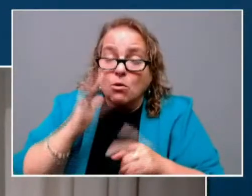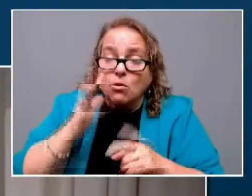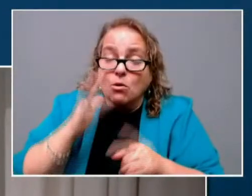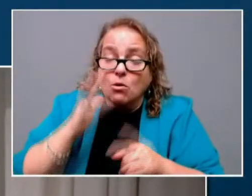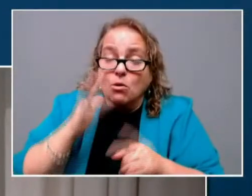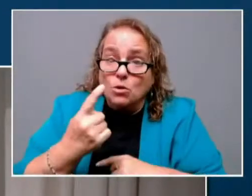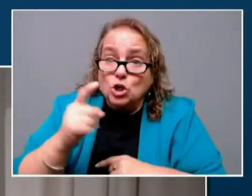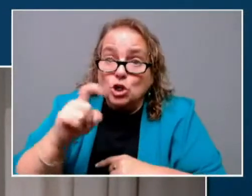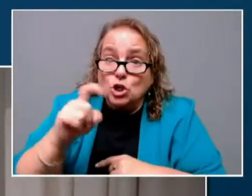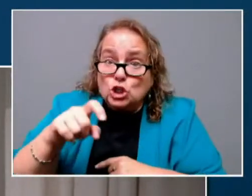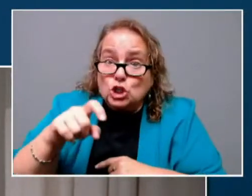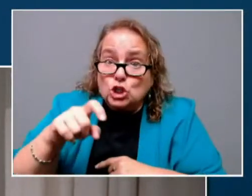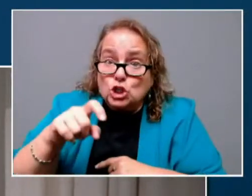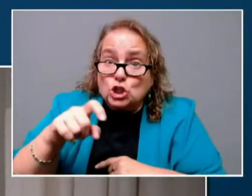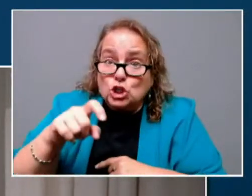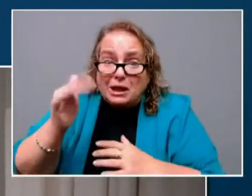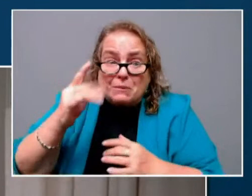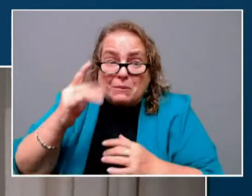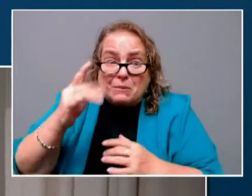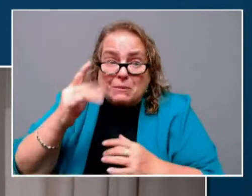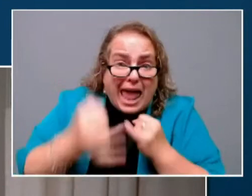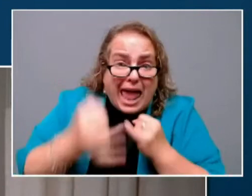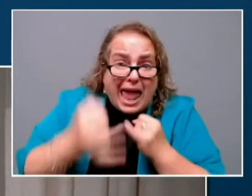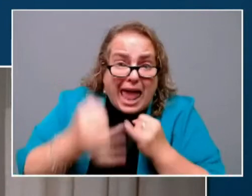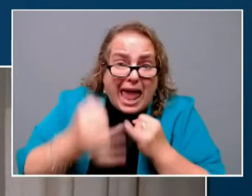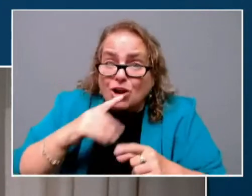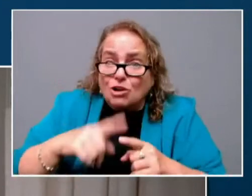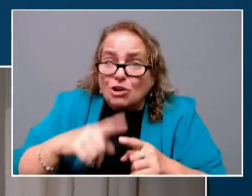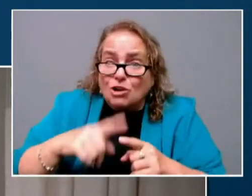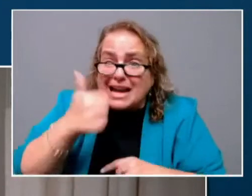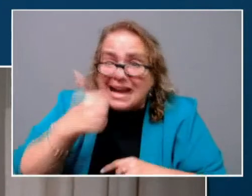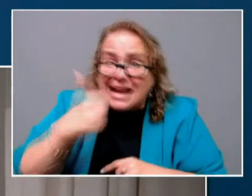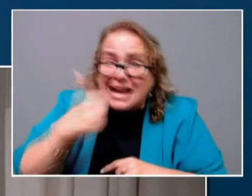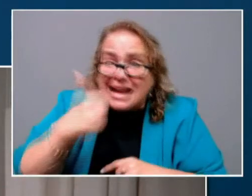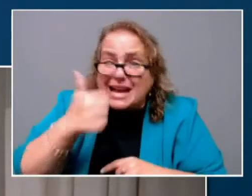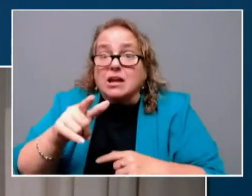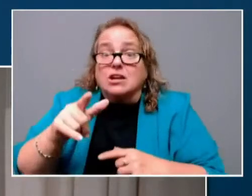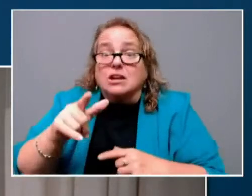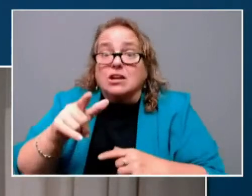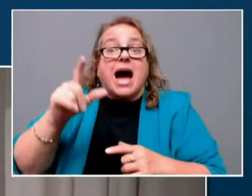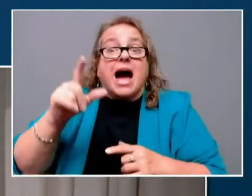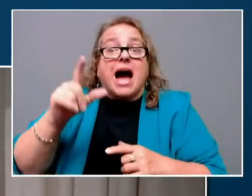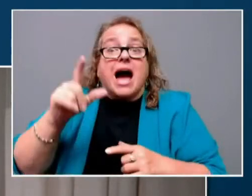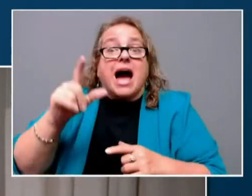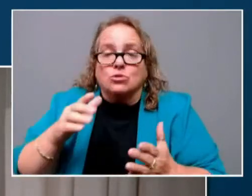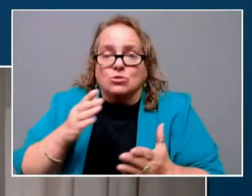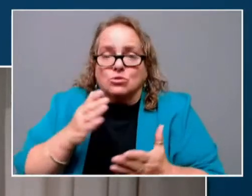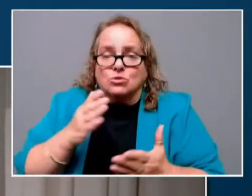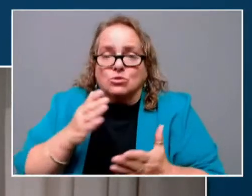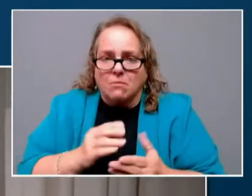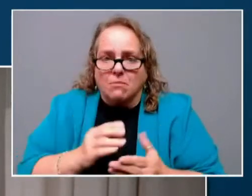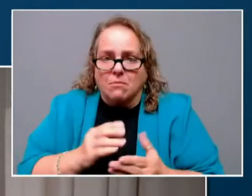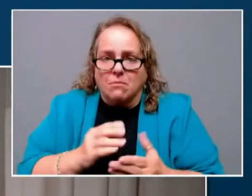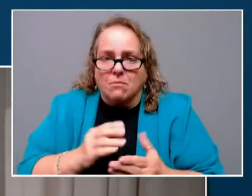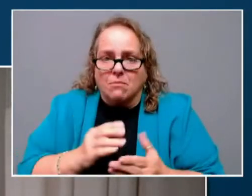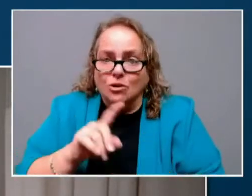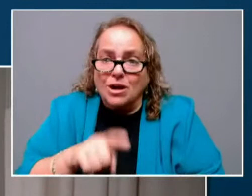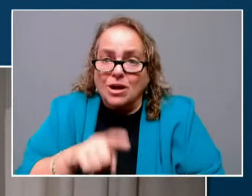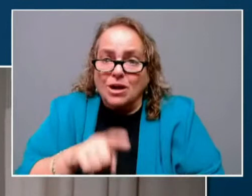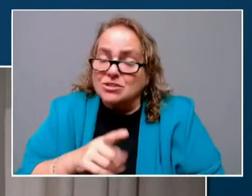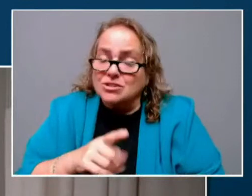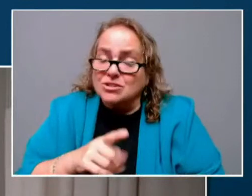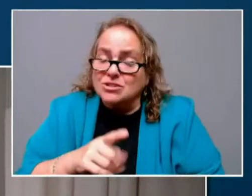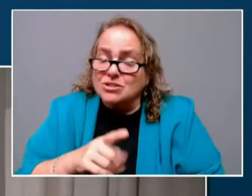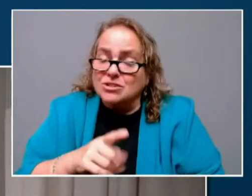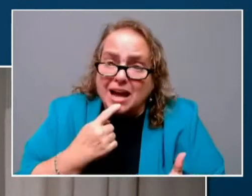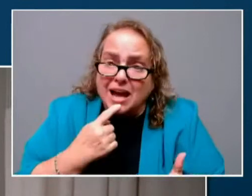talk to them? And so you slow down and you answer those questions. you say, let's just tell them you